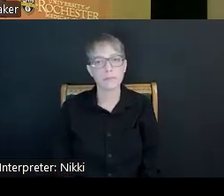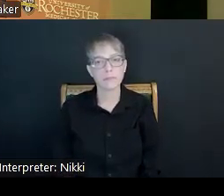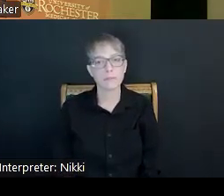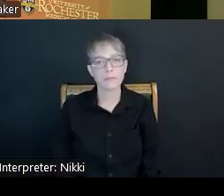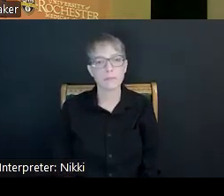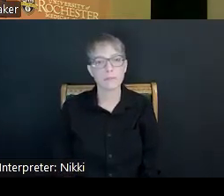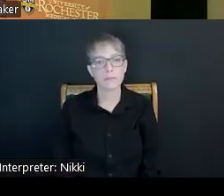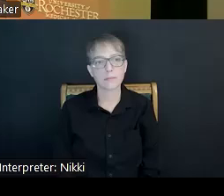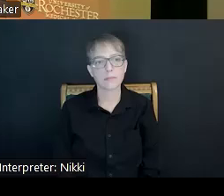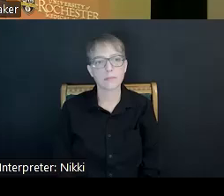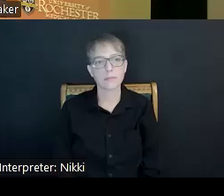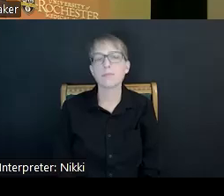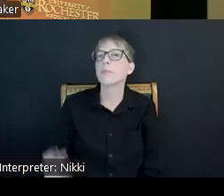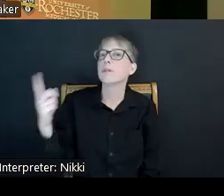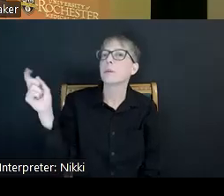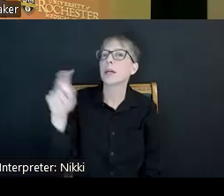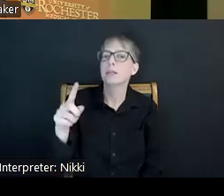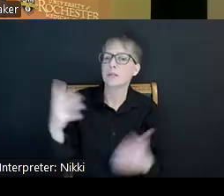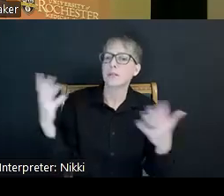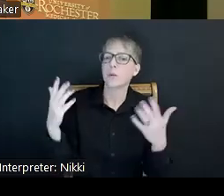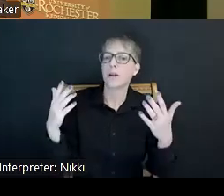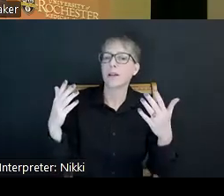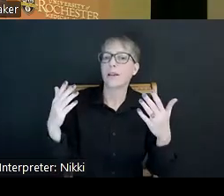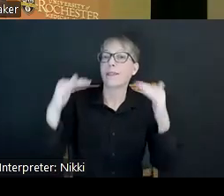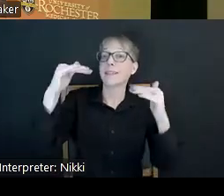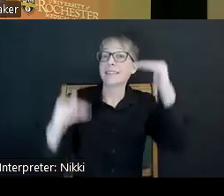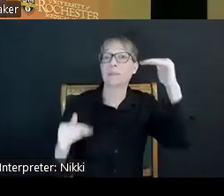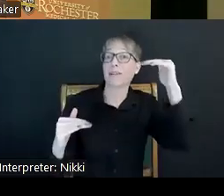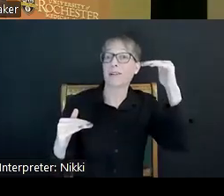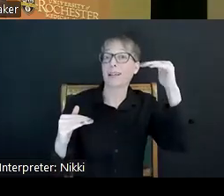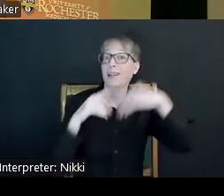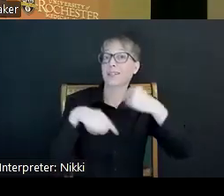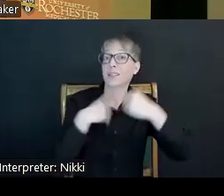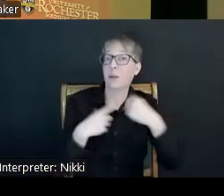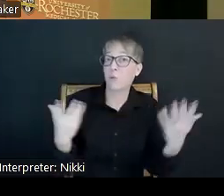You see someone ask, what is the disparity about? What exactly are we looking at?